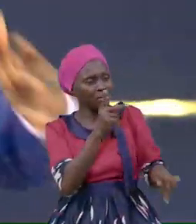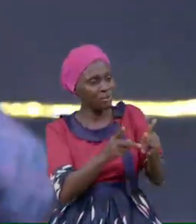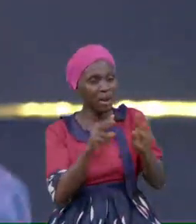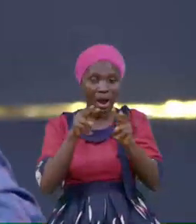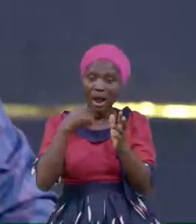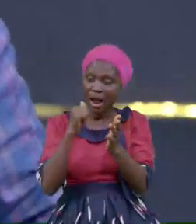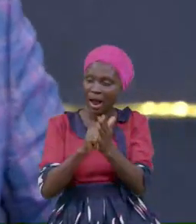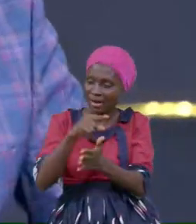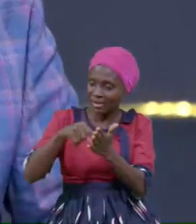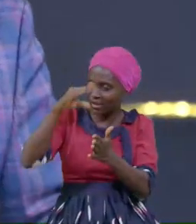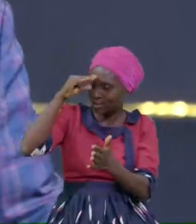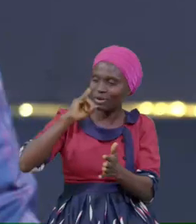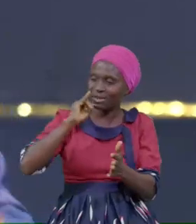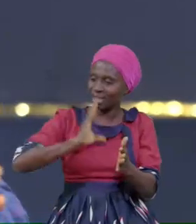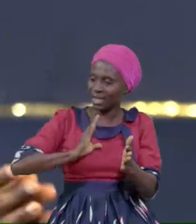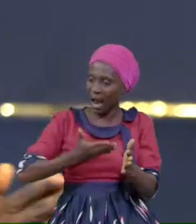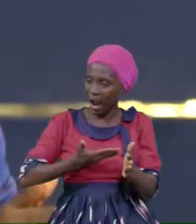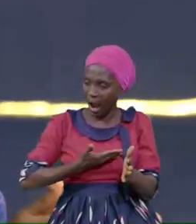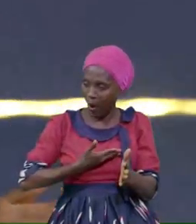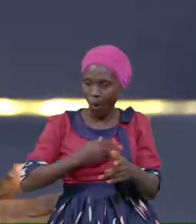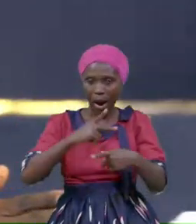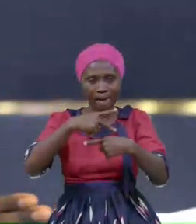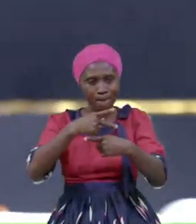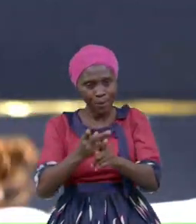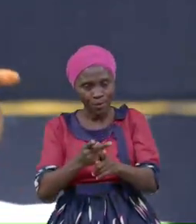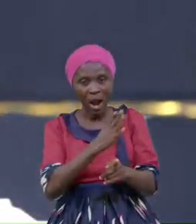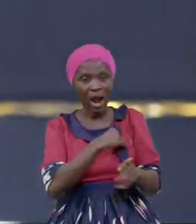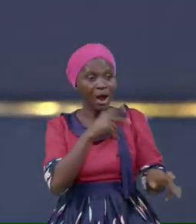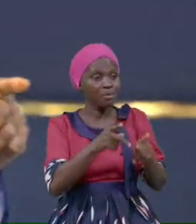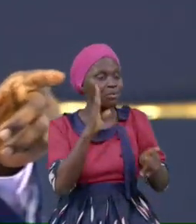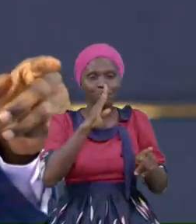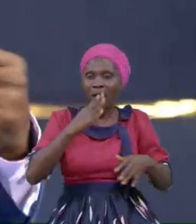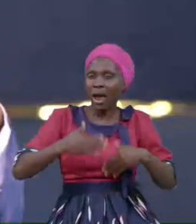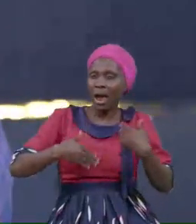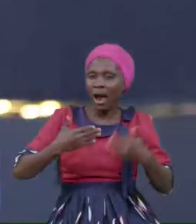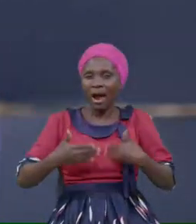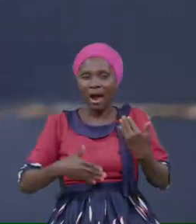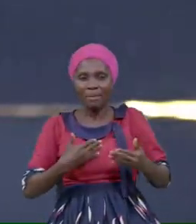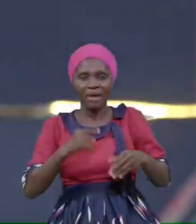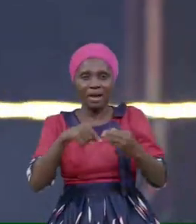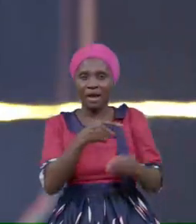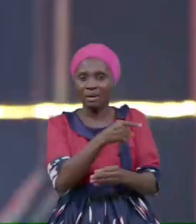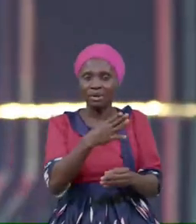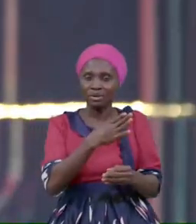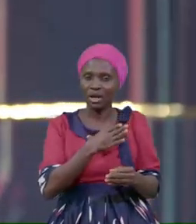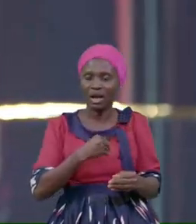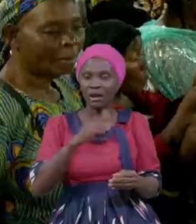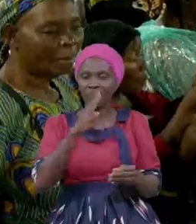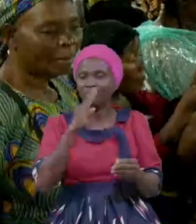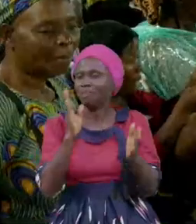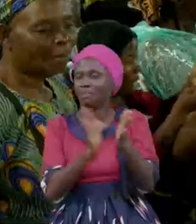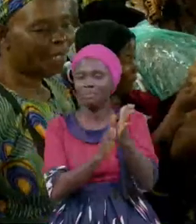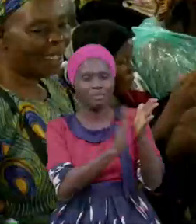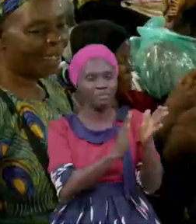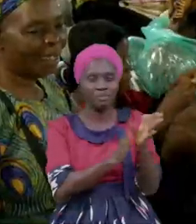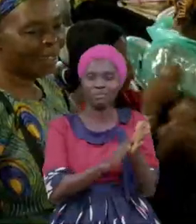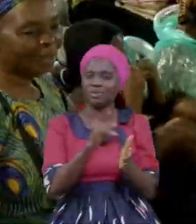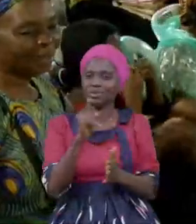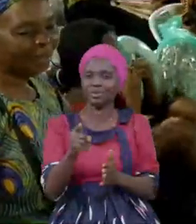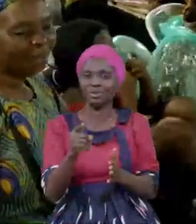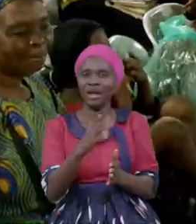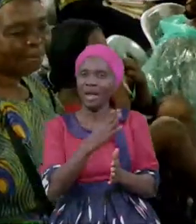They'll be proud of you. Heaven is going to say, look at that Christian. That's the product of heaven.